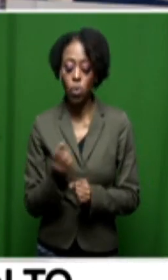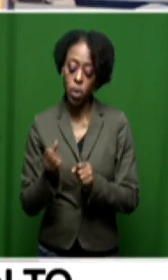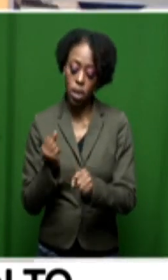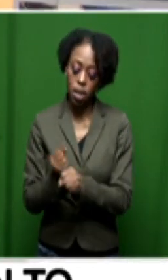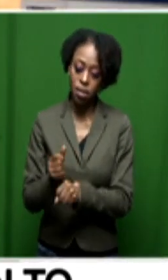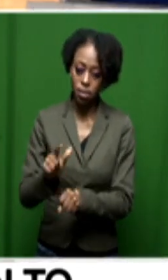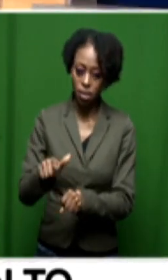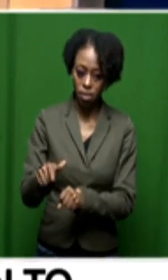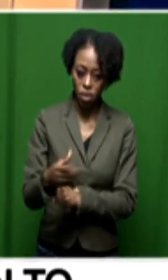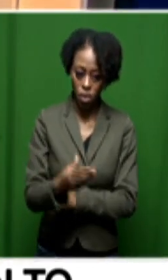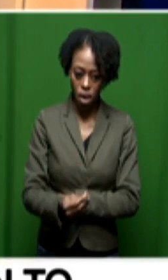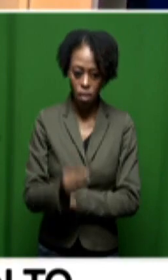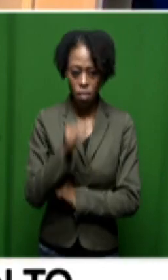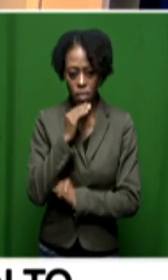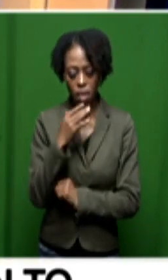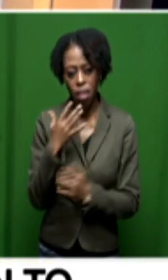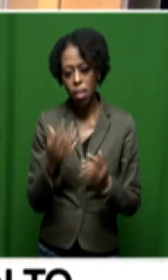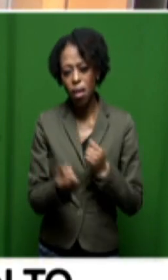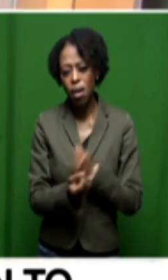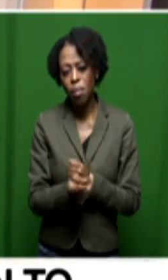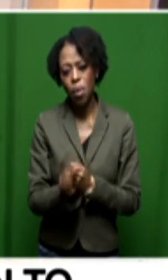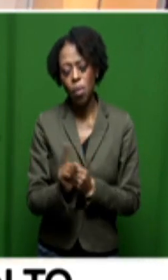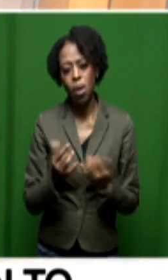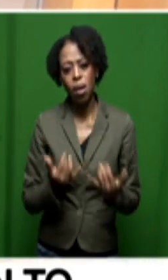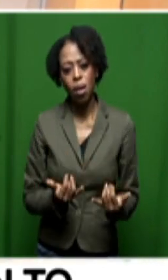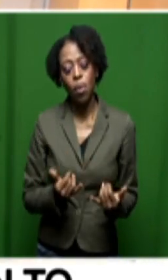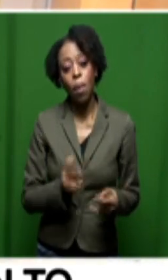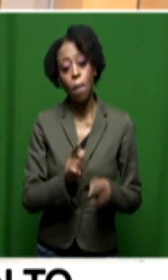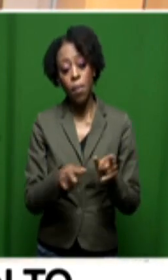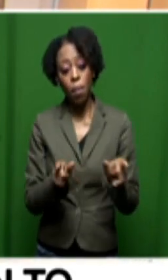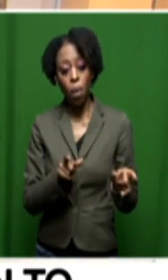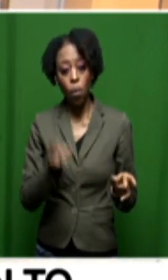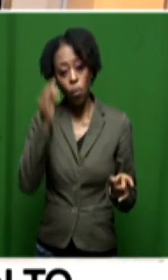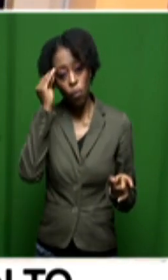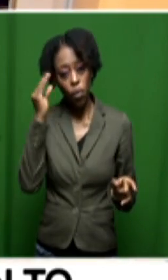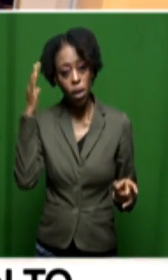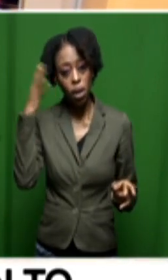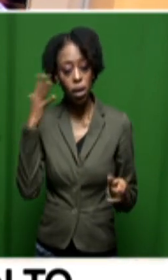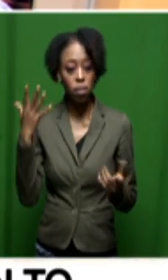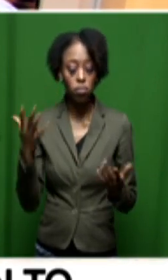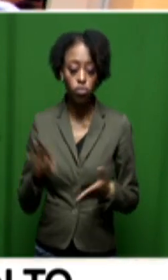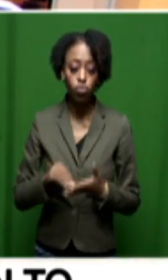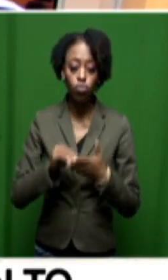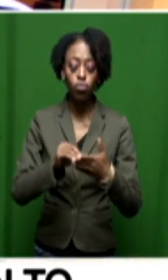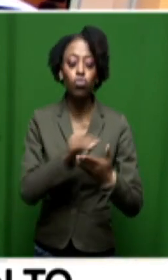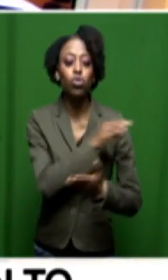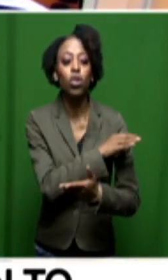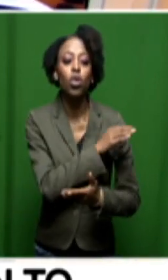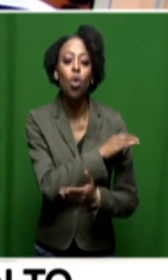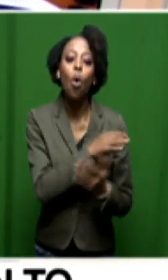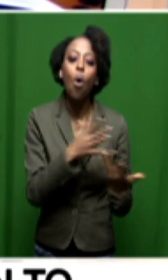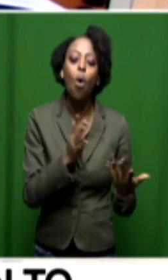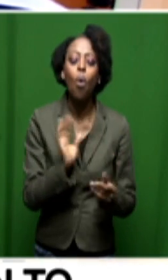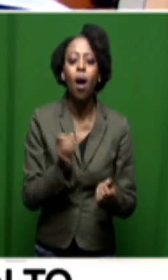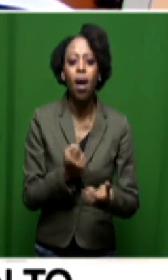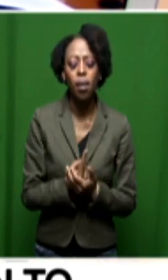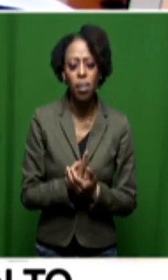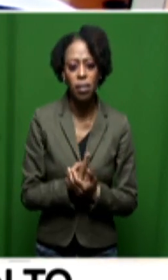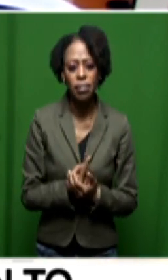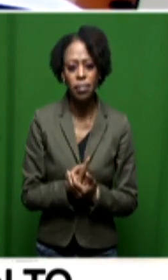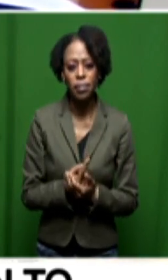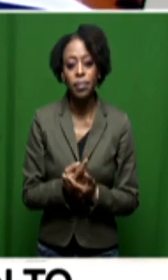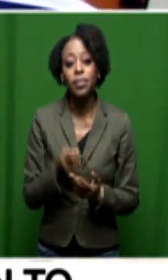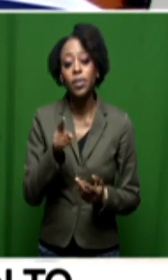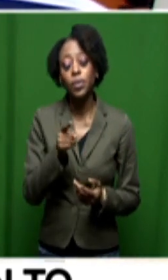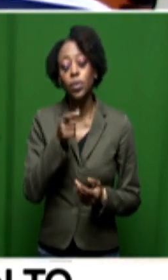years. What are we finding happens? I mean, people, do they just forget to take their kids to the clinics to get them vaccinated? And again,